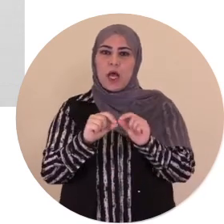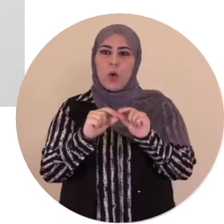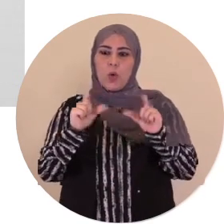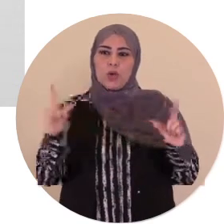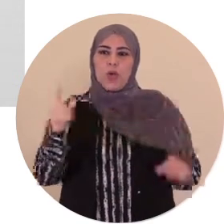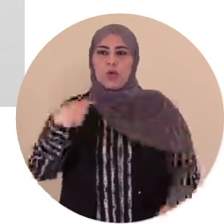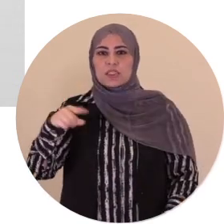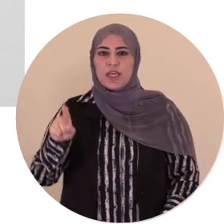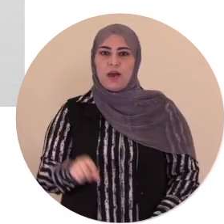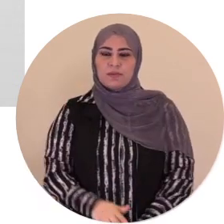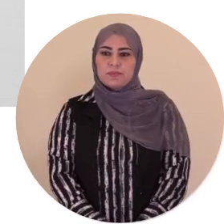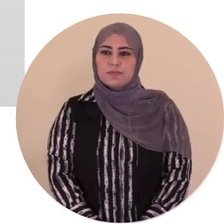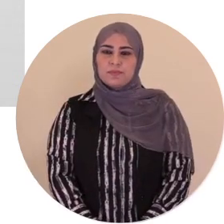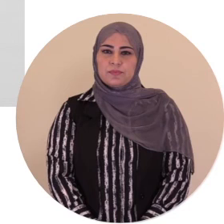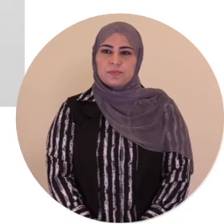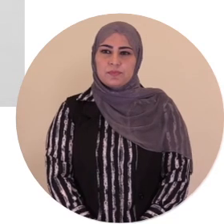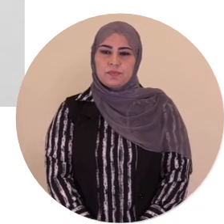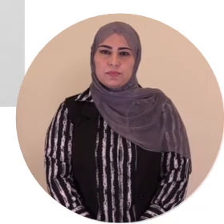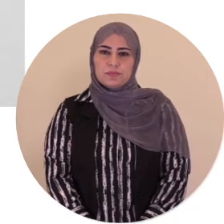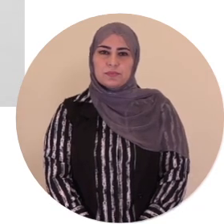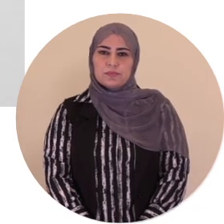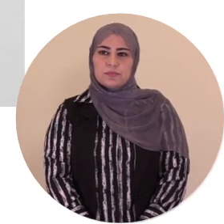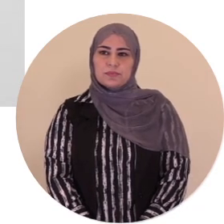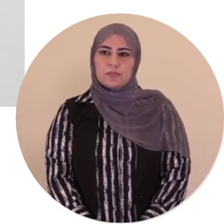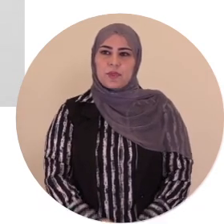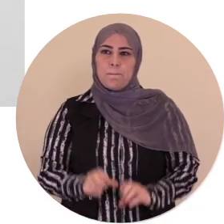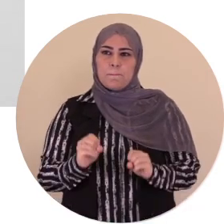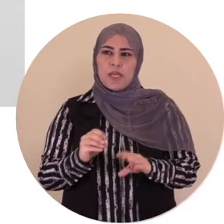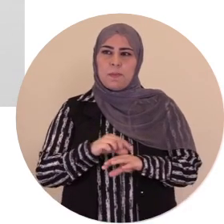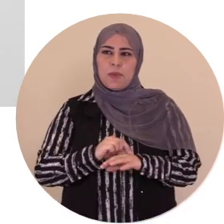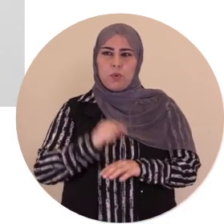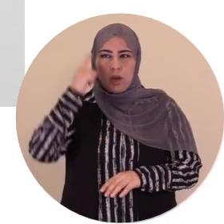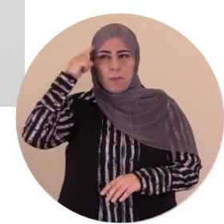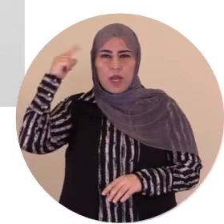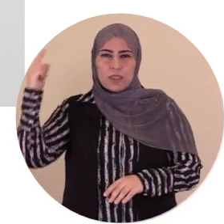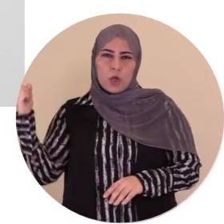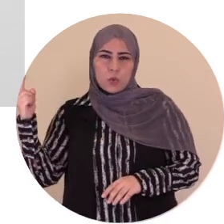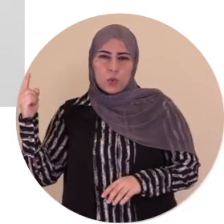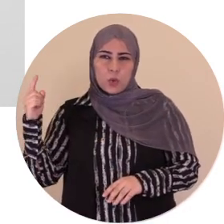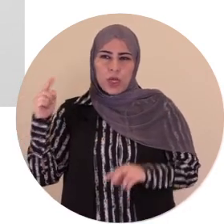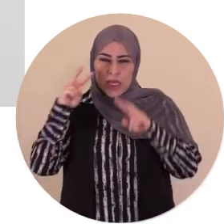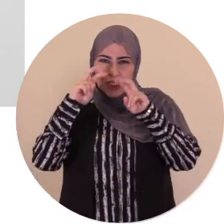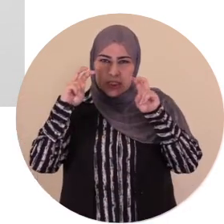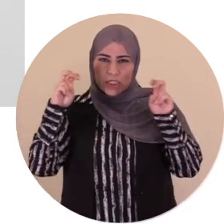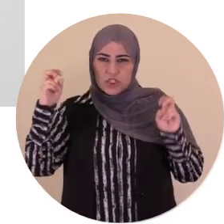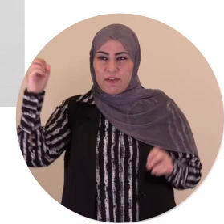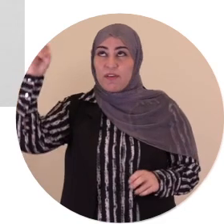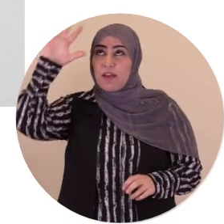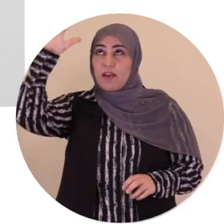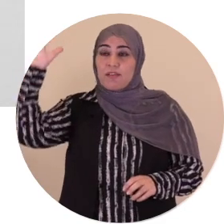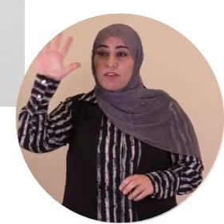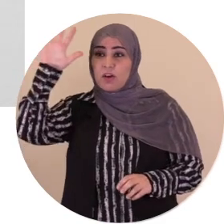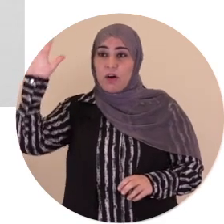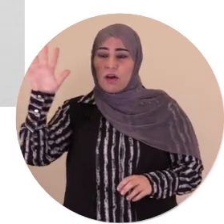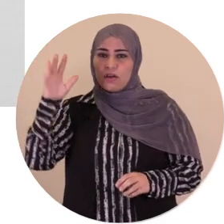in that situation exactly. Many people think that space exploration is a complete waste of money. Try to